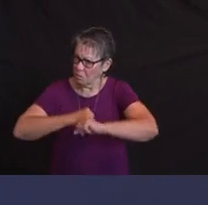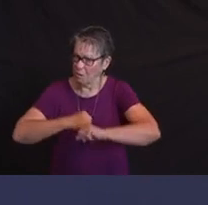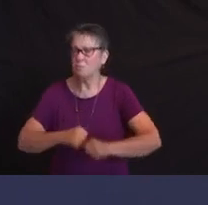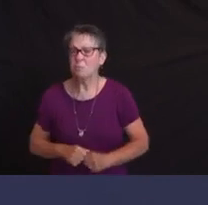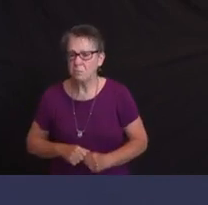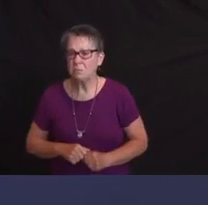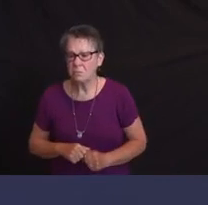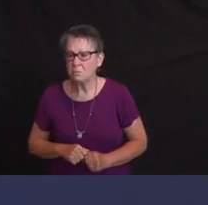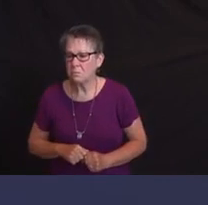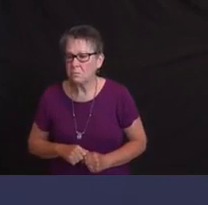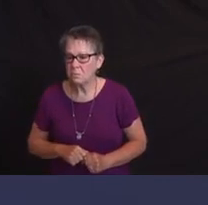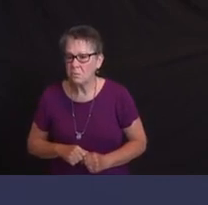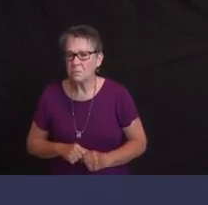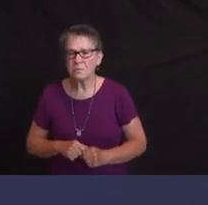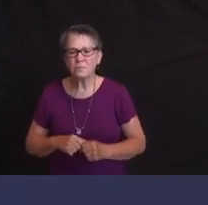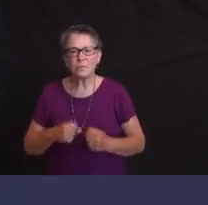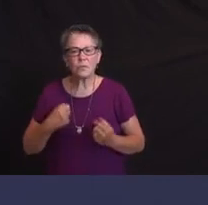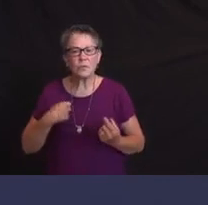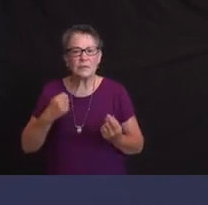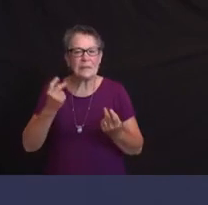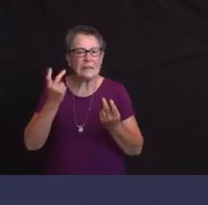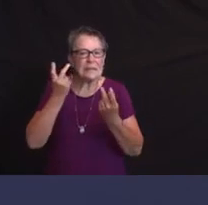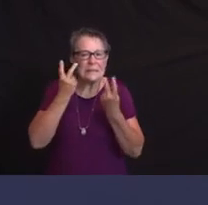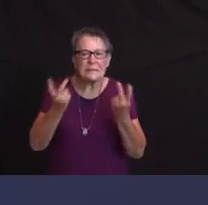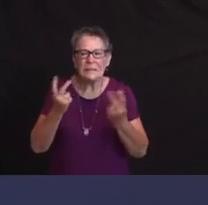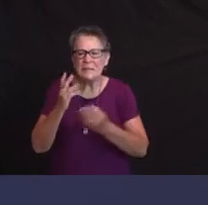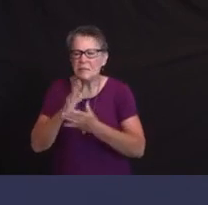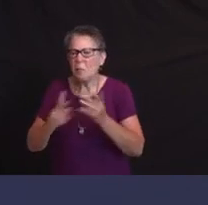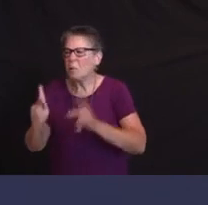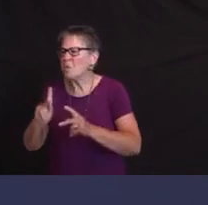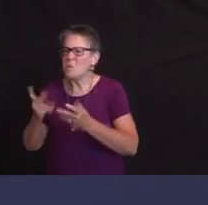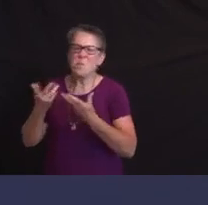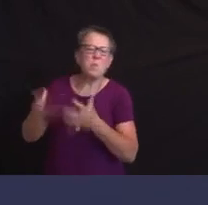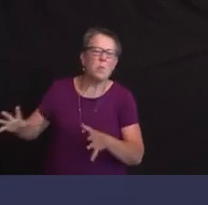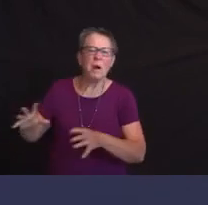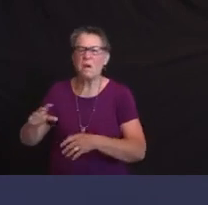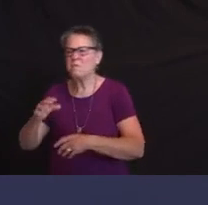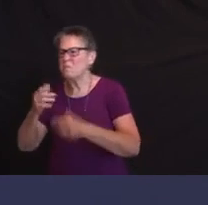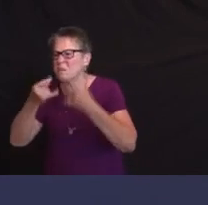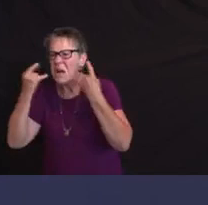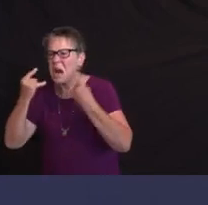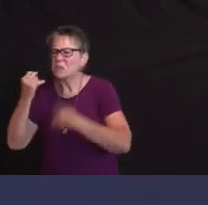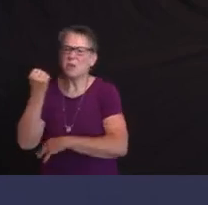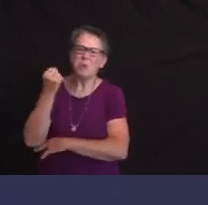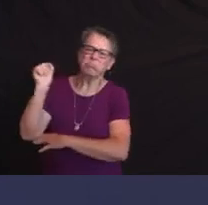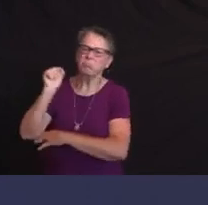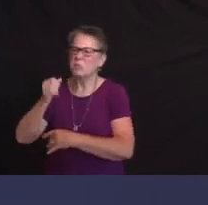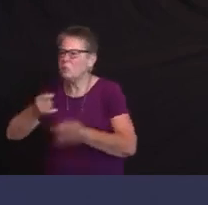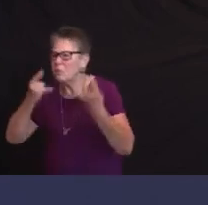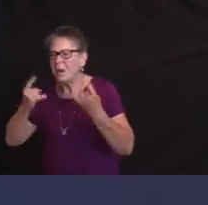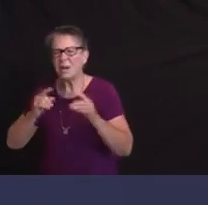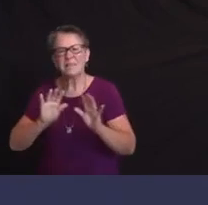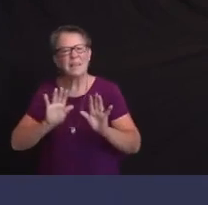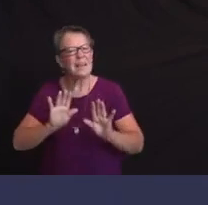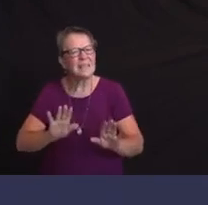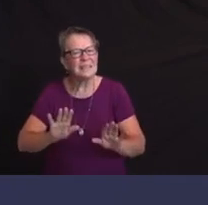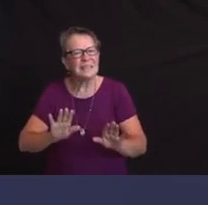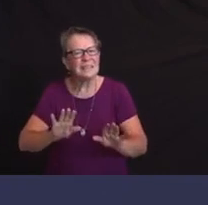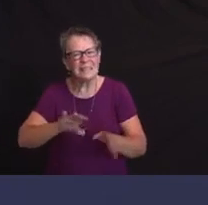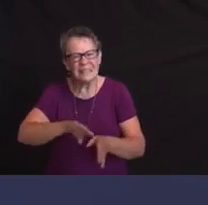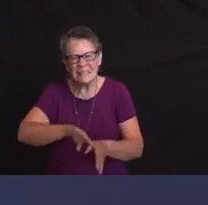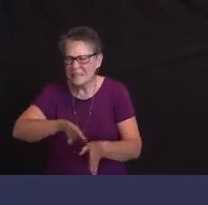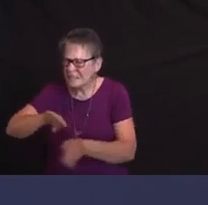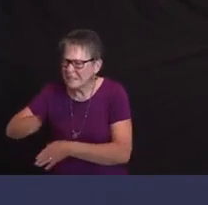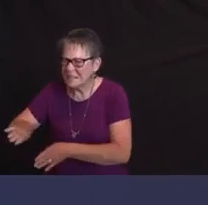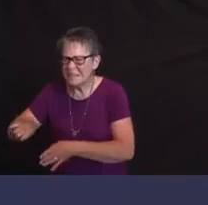want to protect kids push back against those who continue to make masks political. By the way, in Florida, as